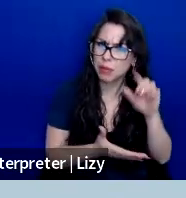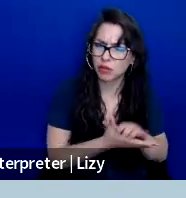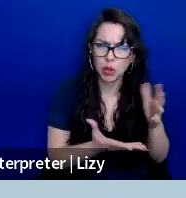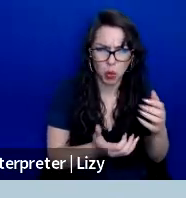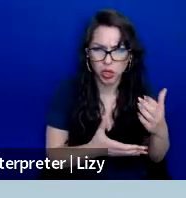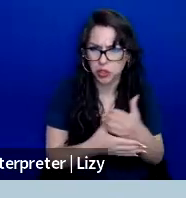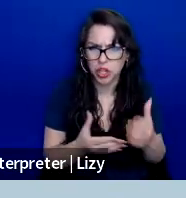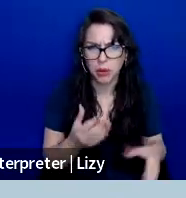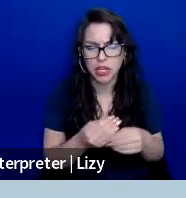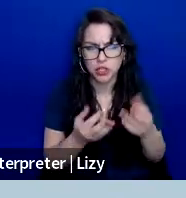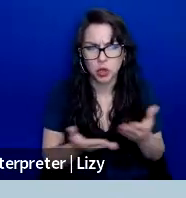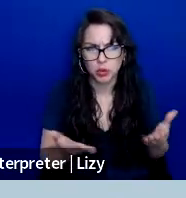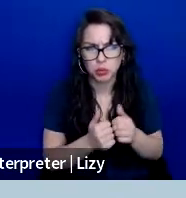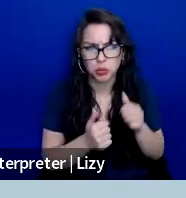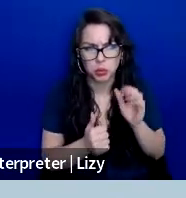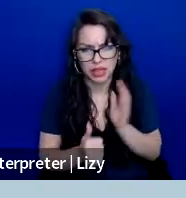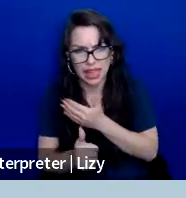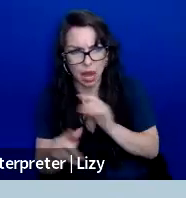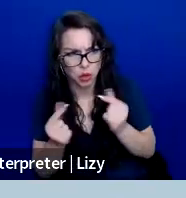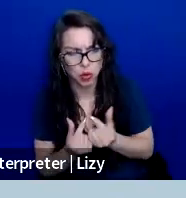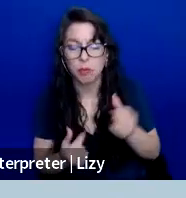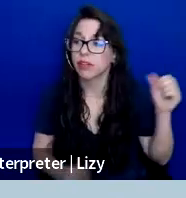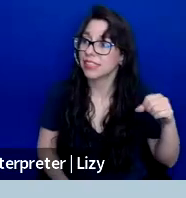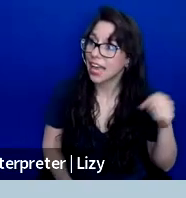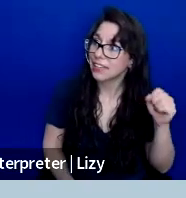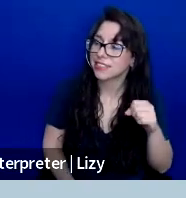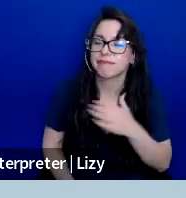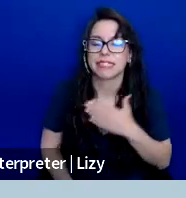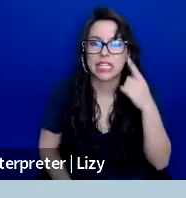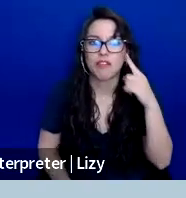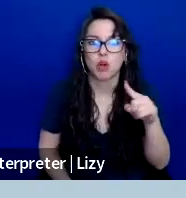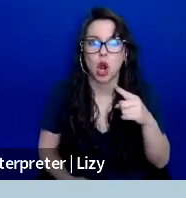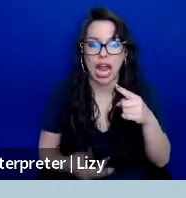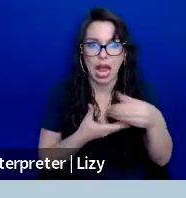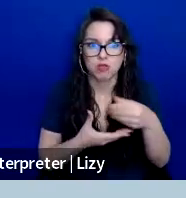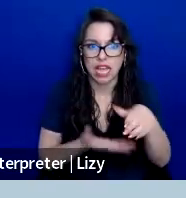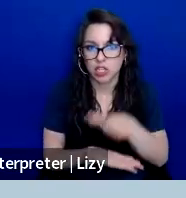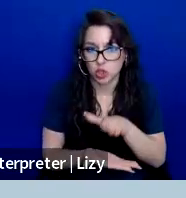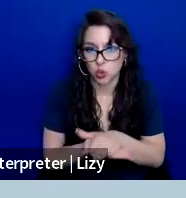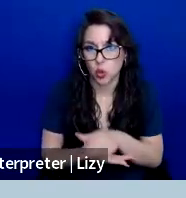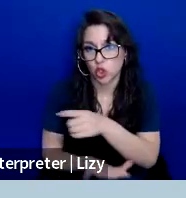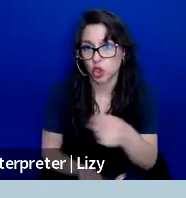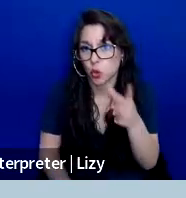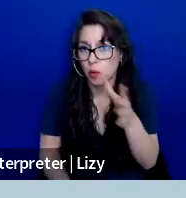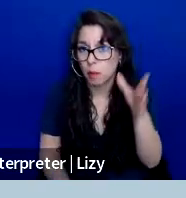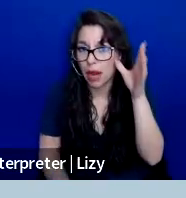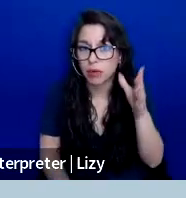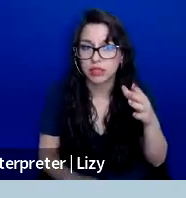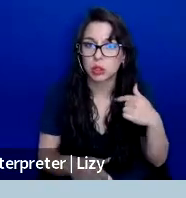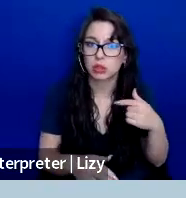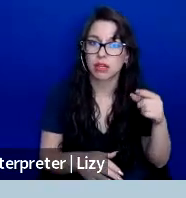Thank you. First, for outside of school, for parents, there's the Bridge